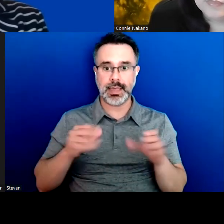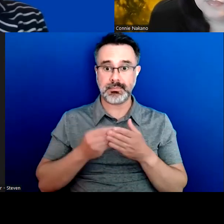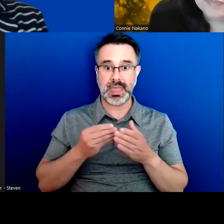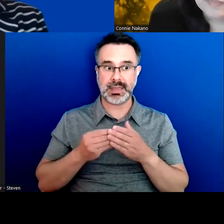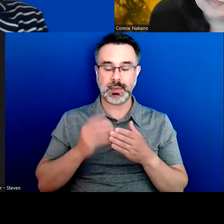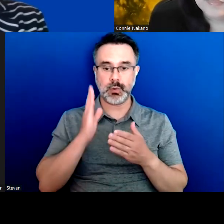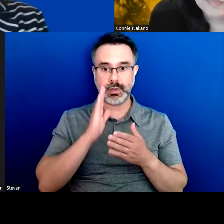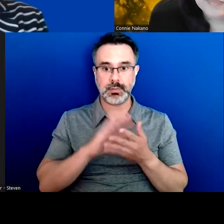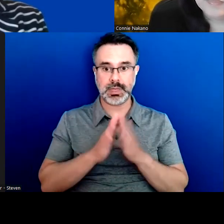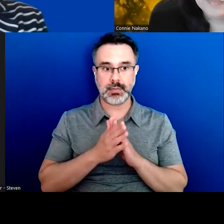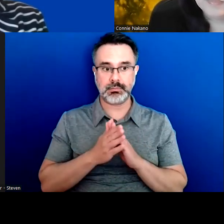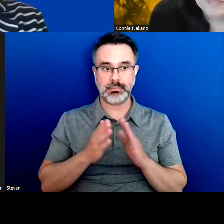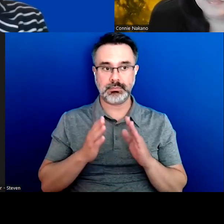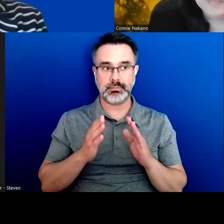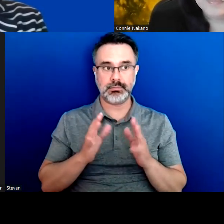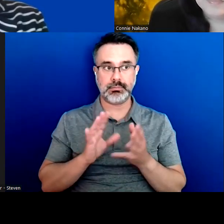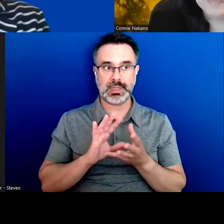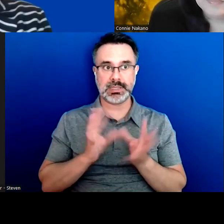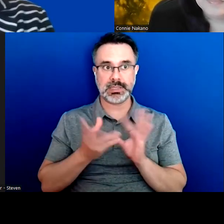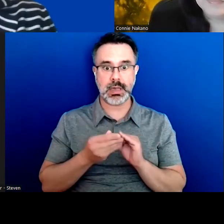two or greater than the sum of the two?